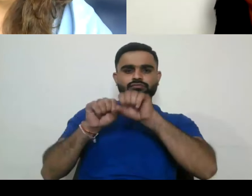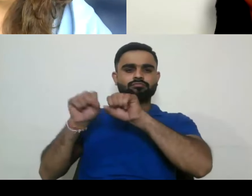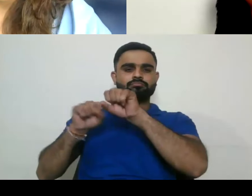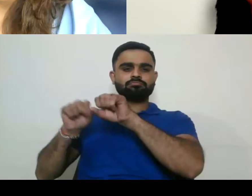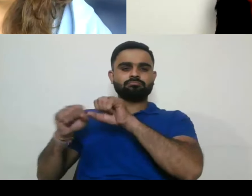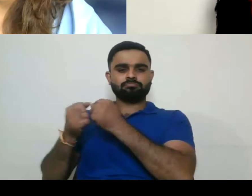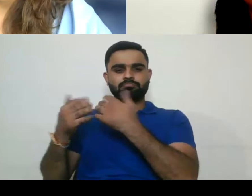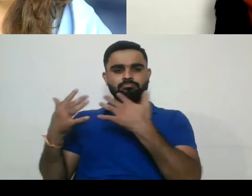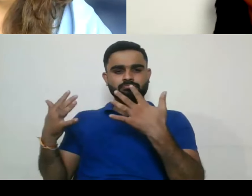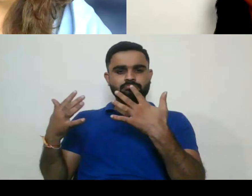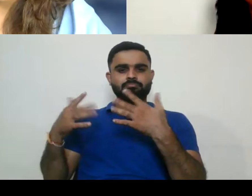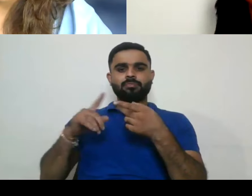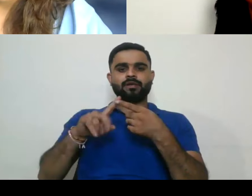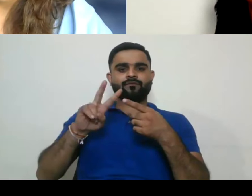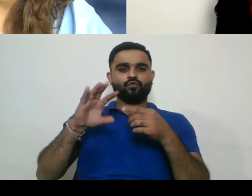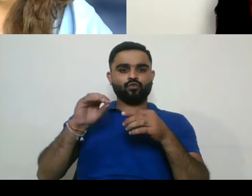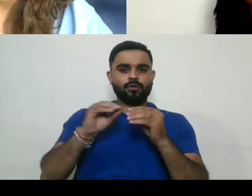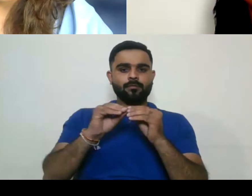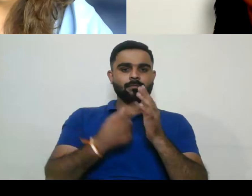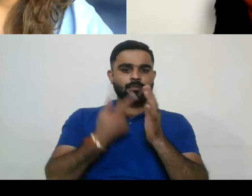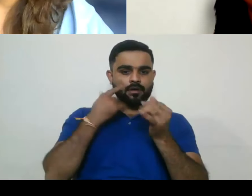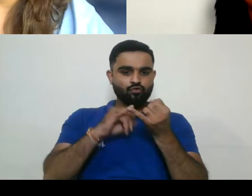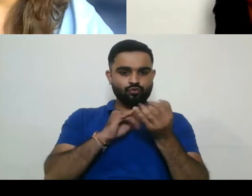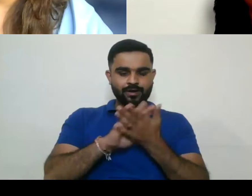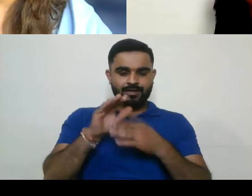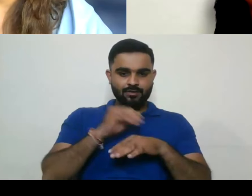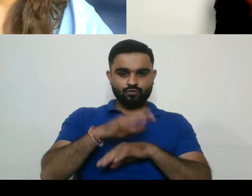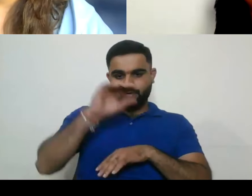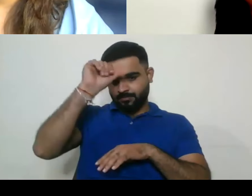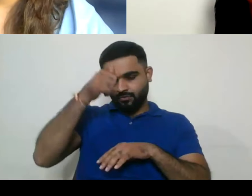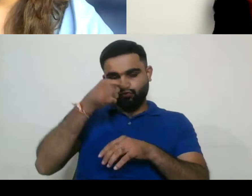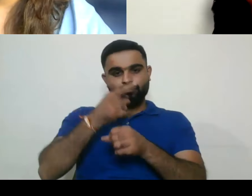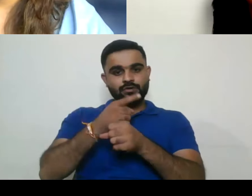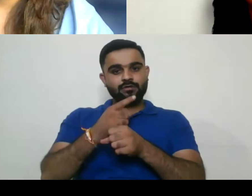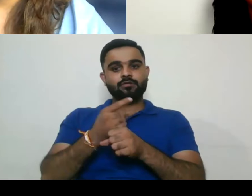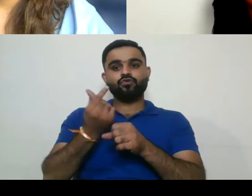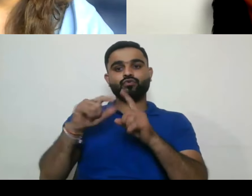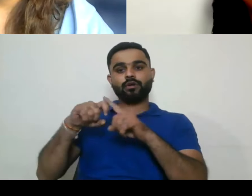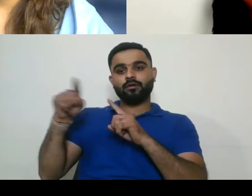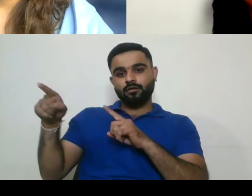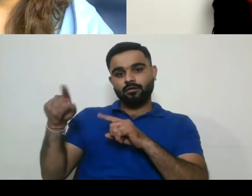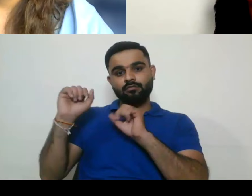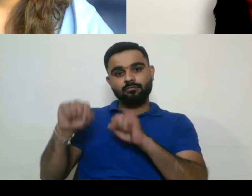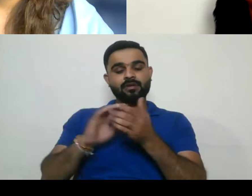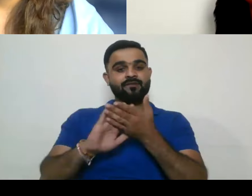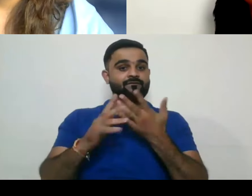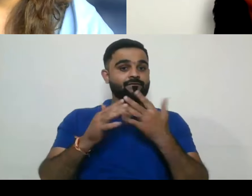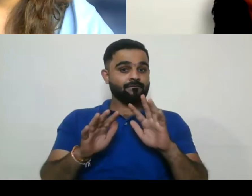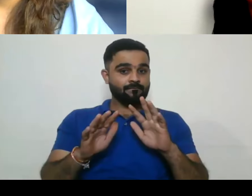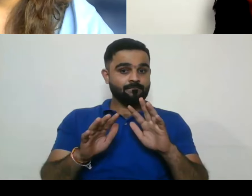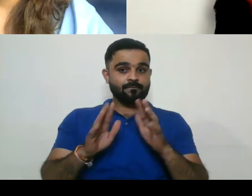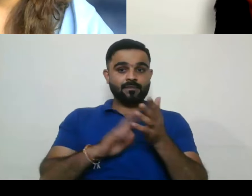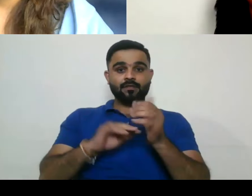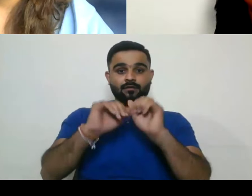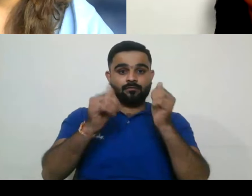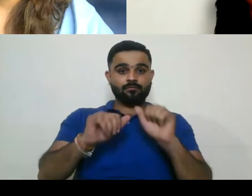courses from EVO, the British Council, Teach for India, NILE UK, and has also completed her Module